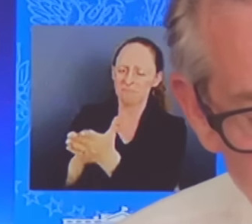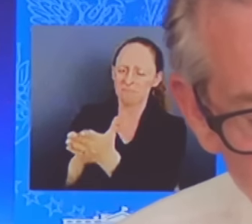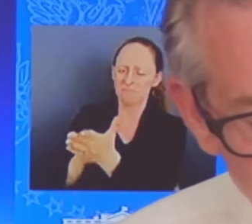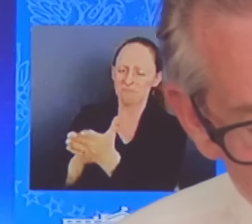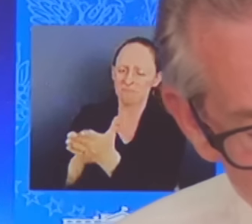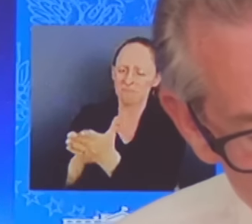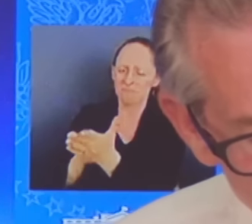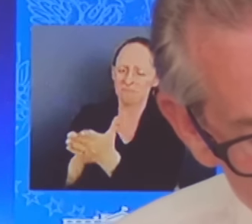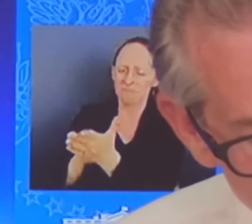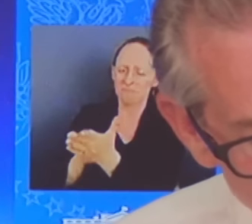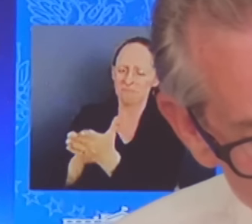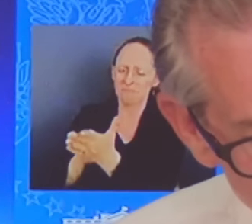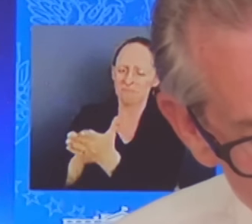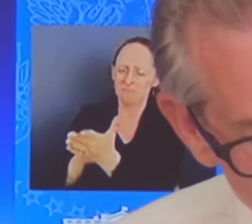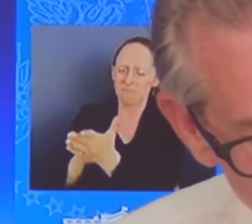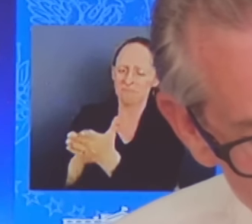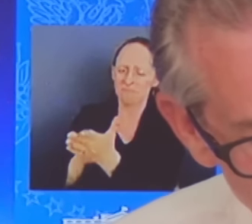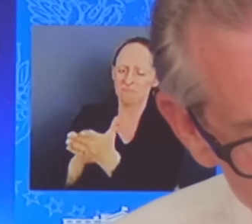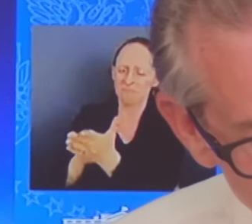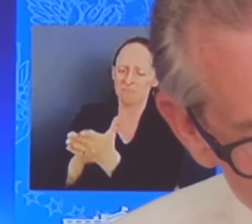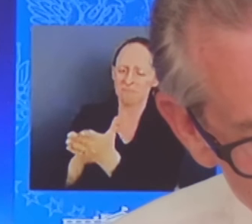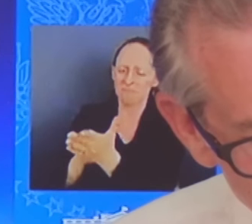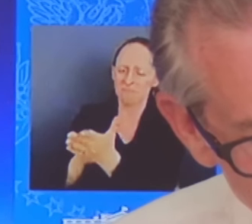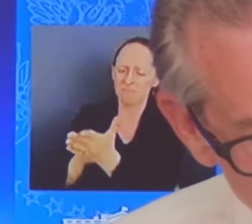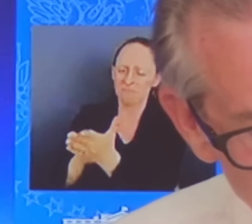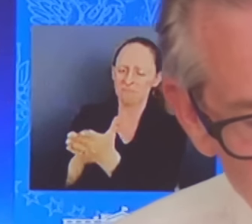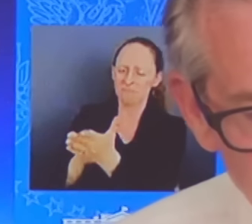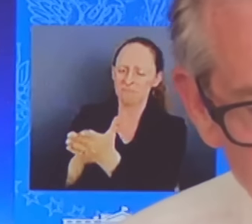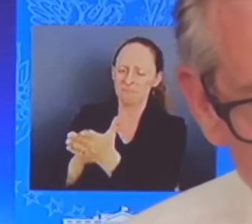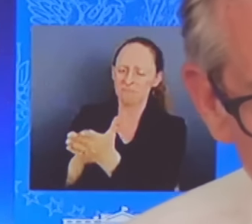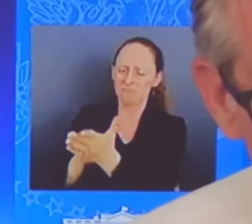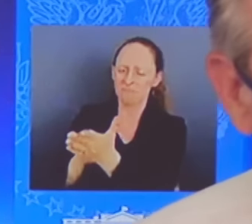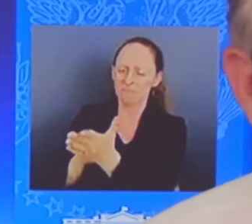do understand it. Could be either way.